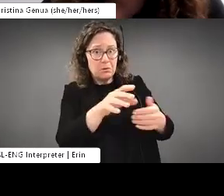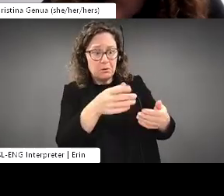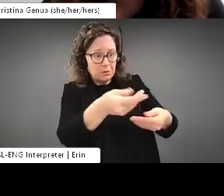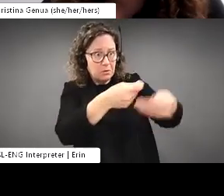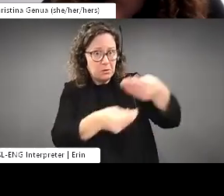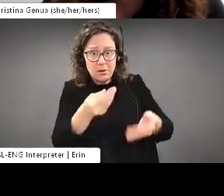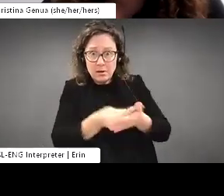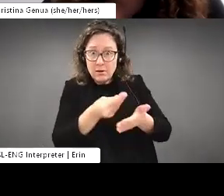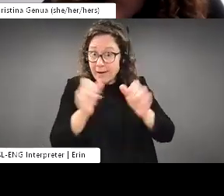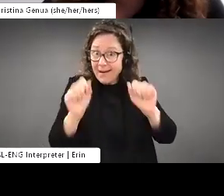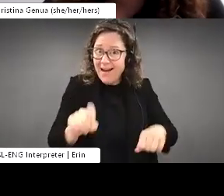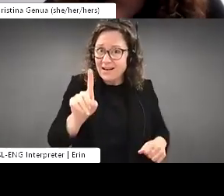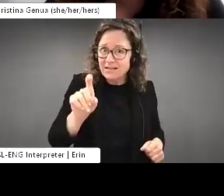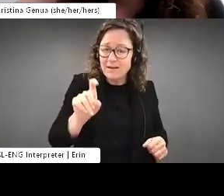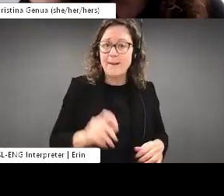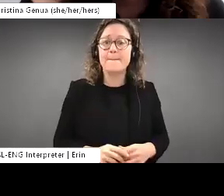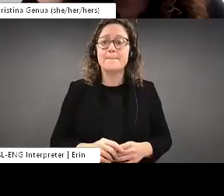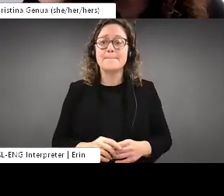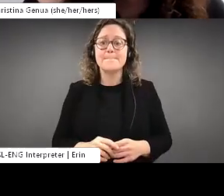Just gonna open the chat here.